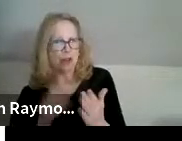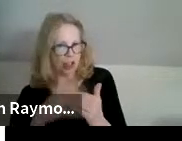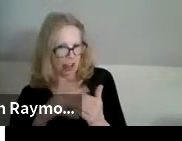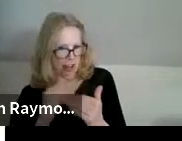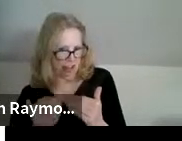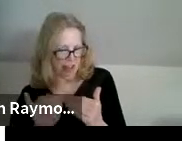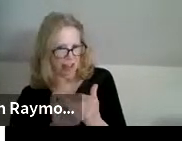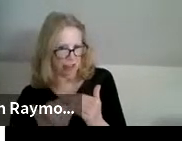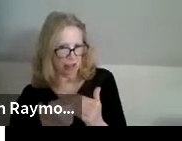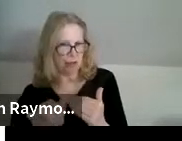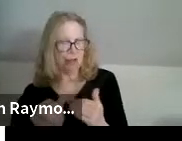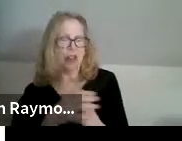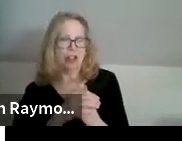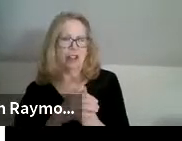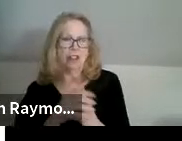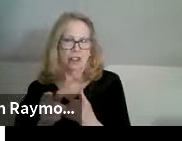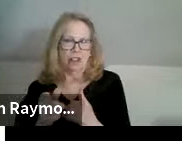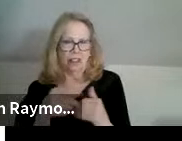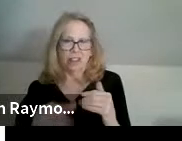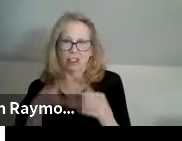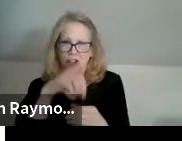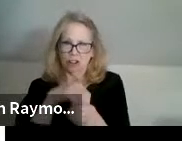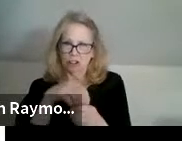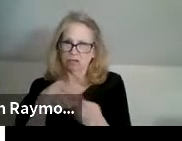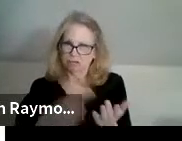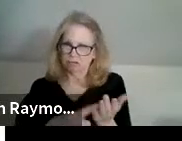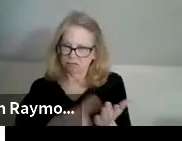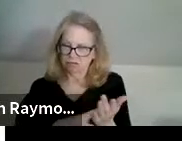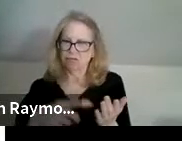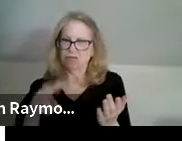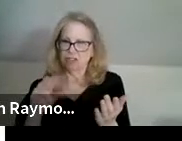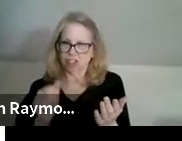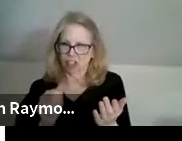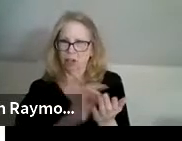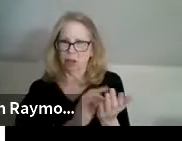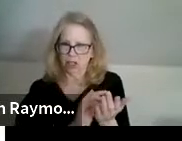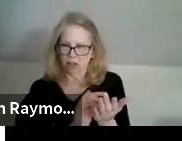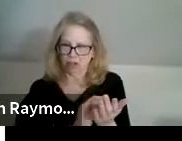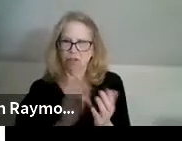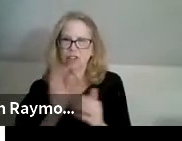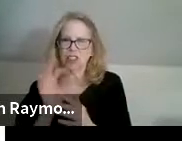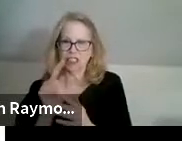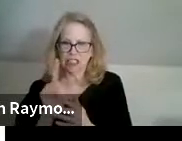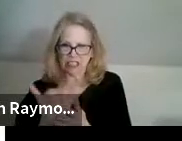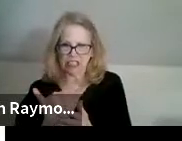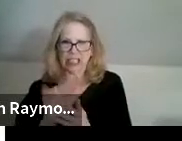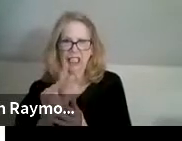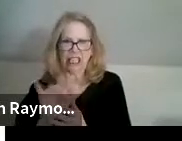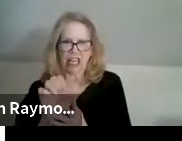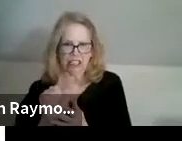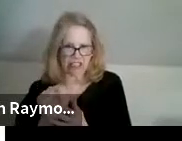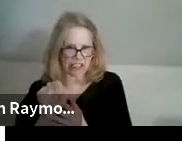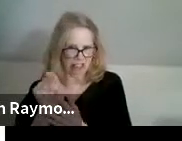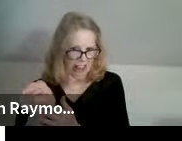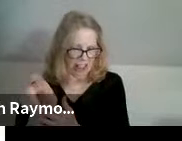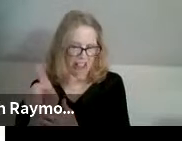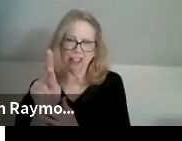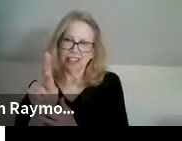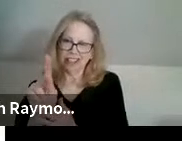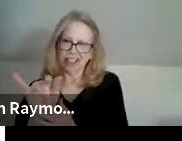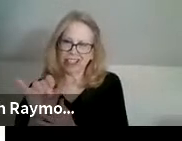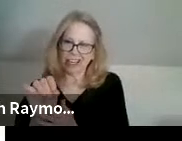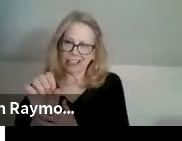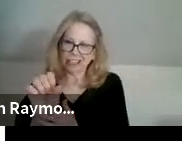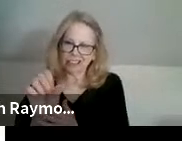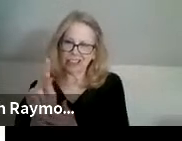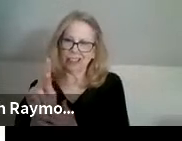it covers a kiosk at a medical facility of the VA. So the initial report from that statute is